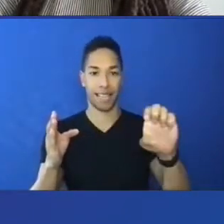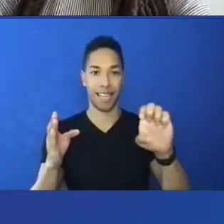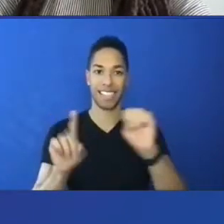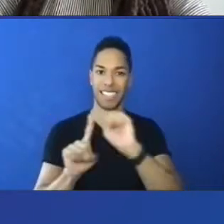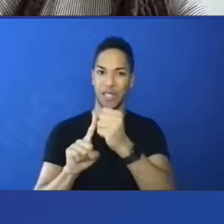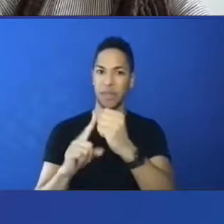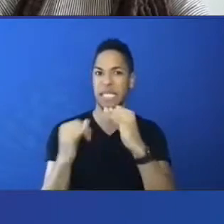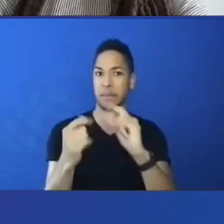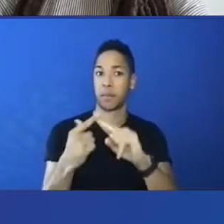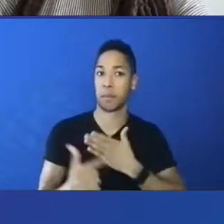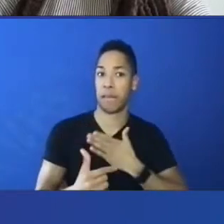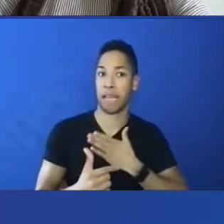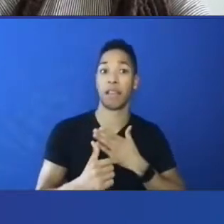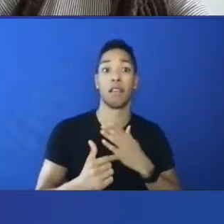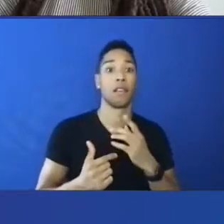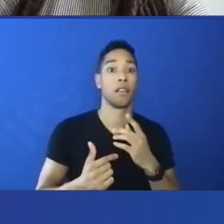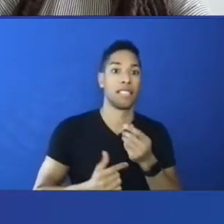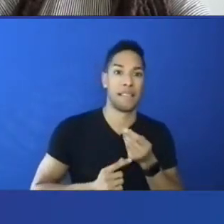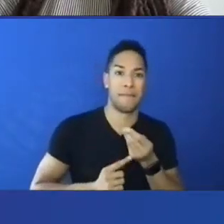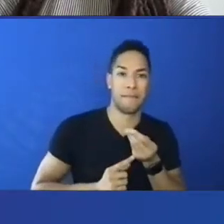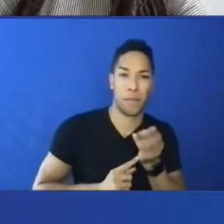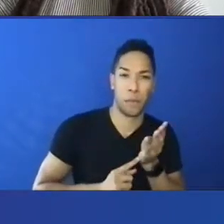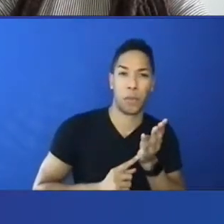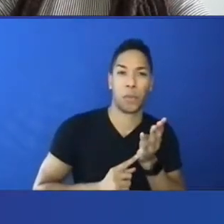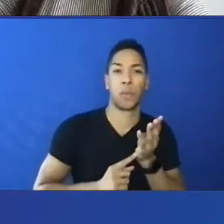there's quite a few